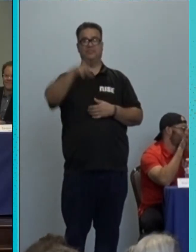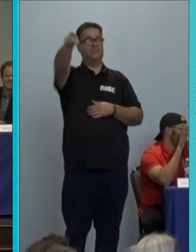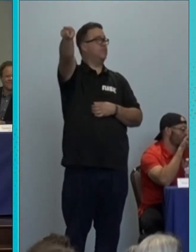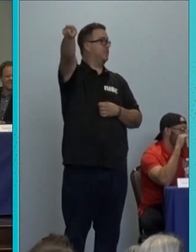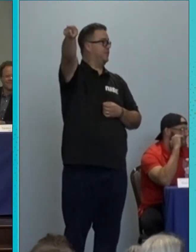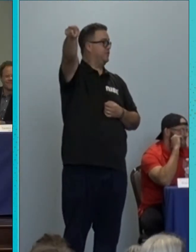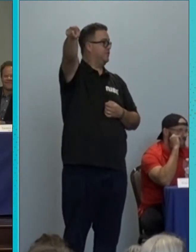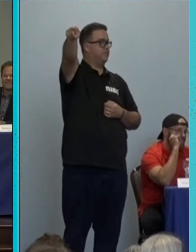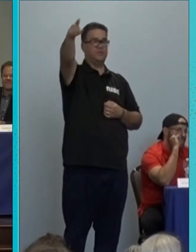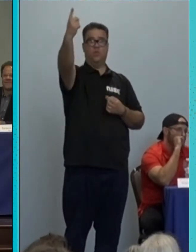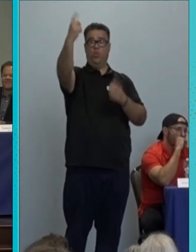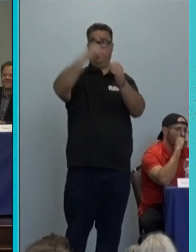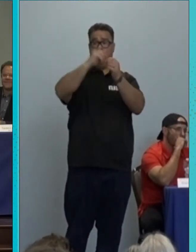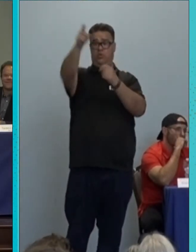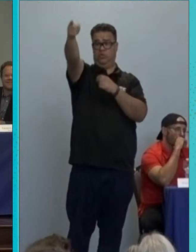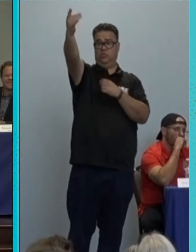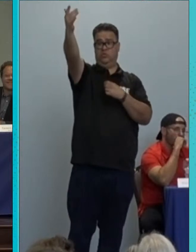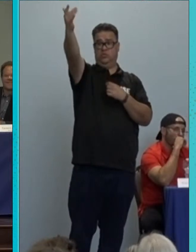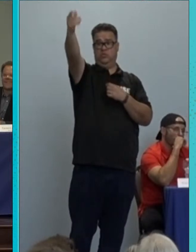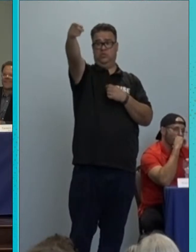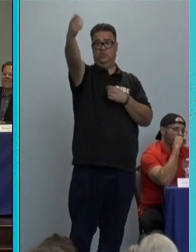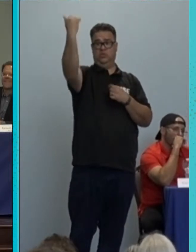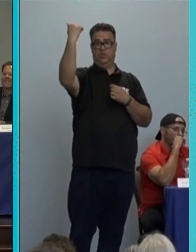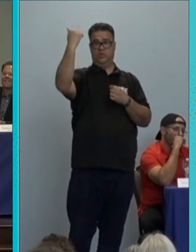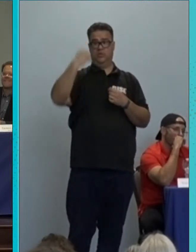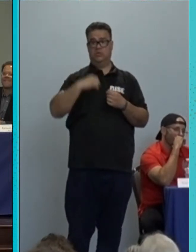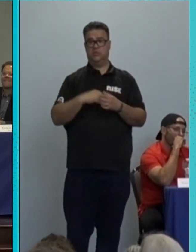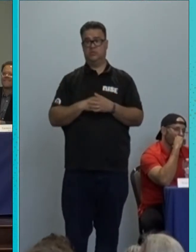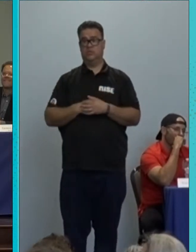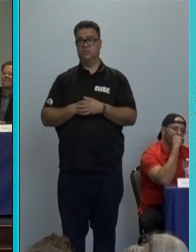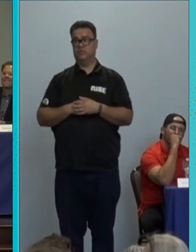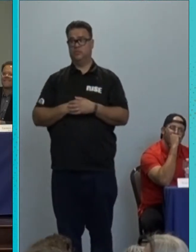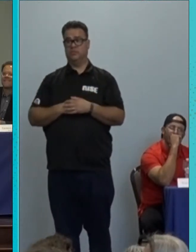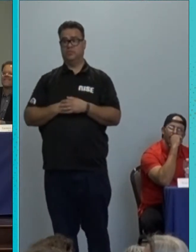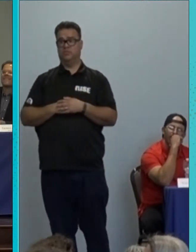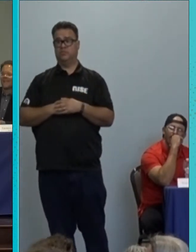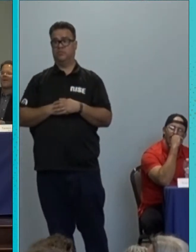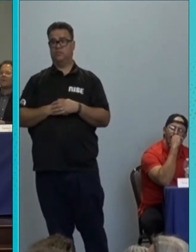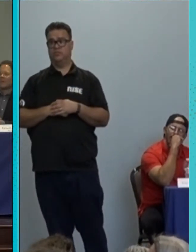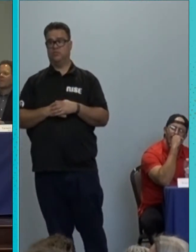And we have time for one more question. I think someone over here had it.